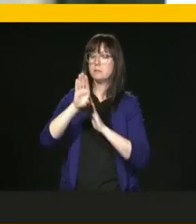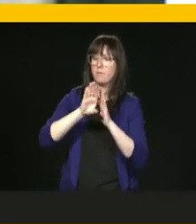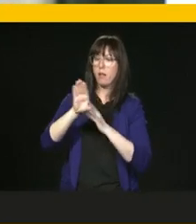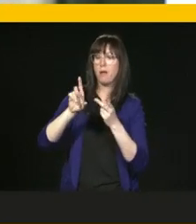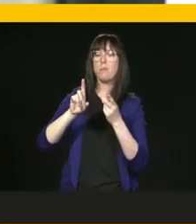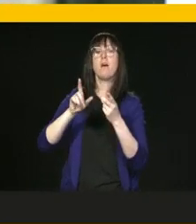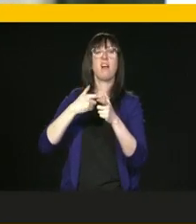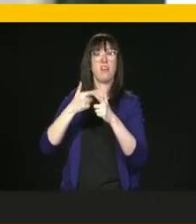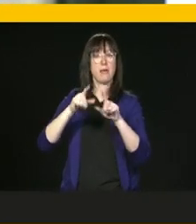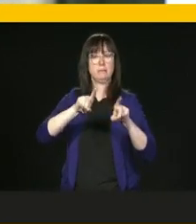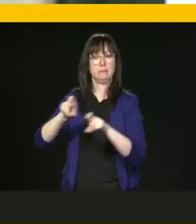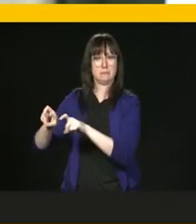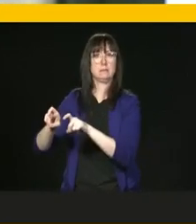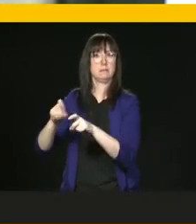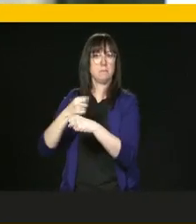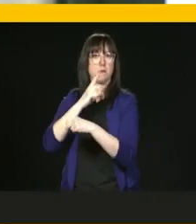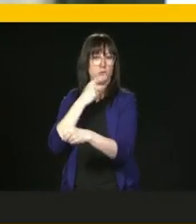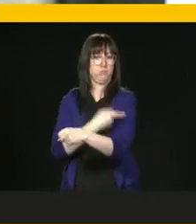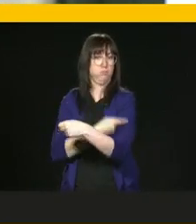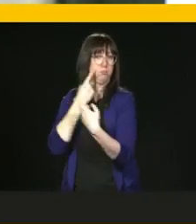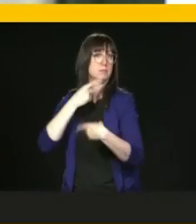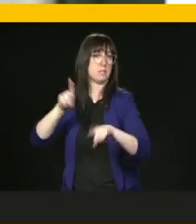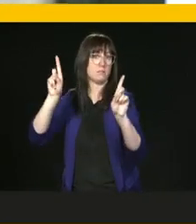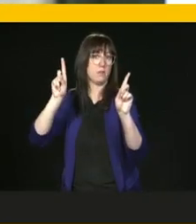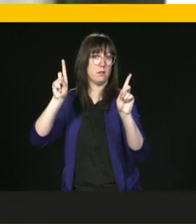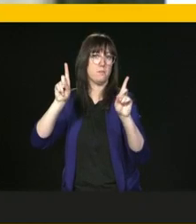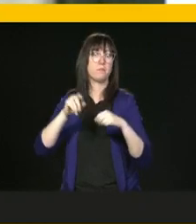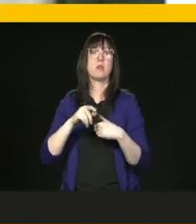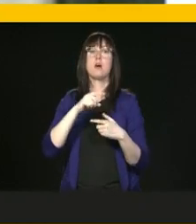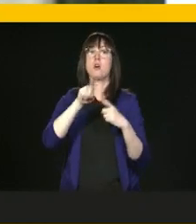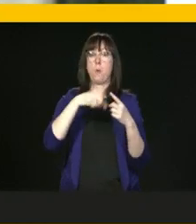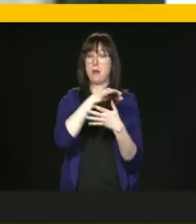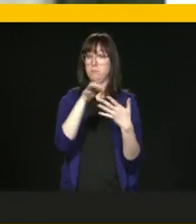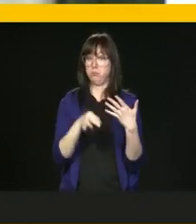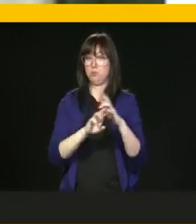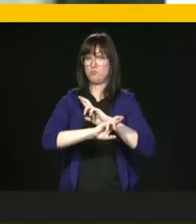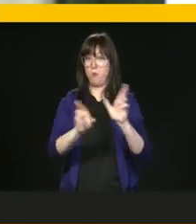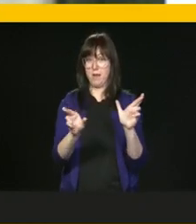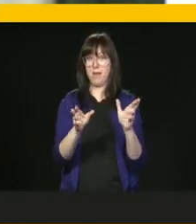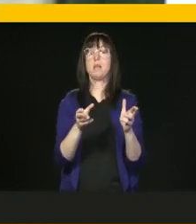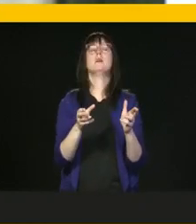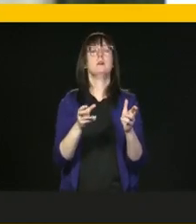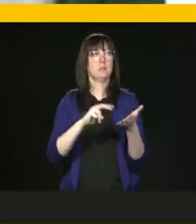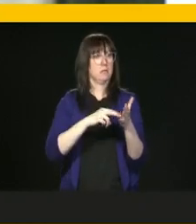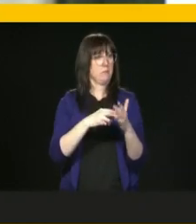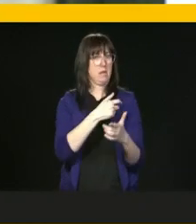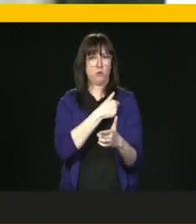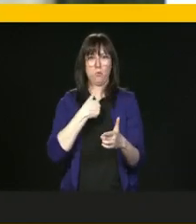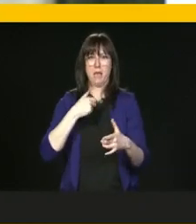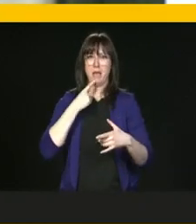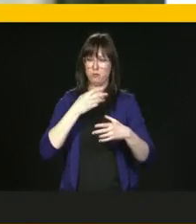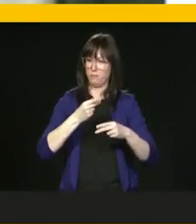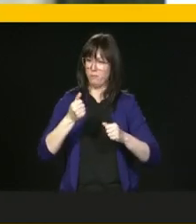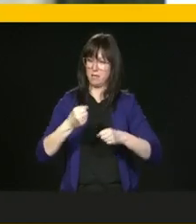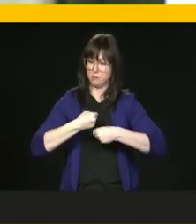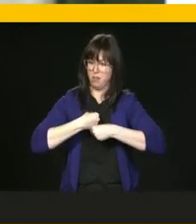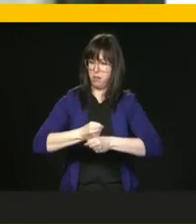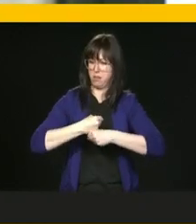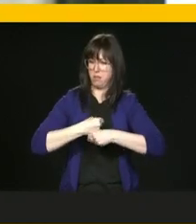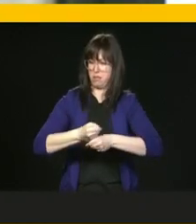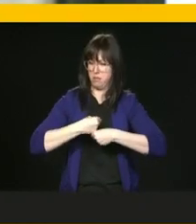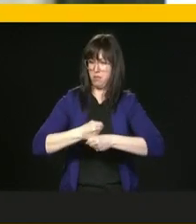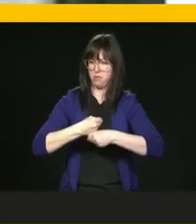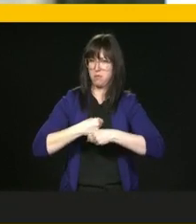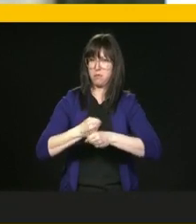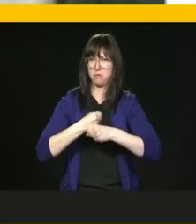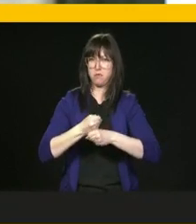clinical trials. Once there are promising options, Canada needs the capacity to mass produce treatments as quickly